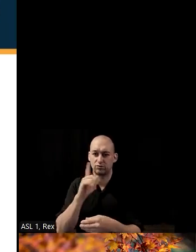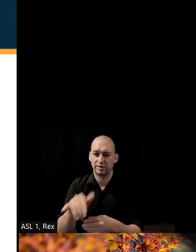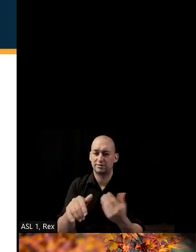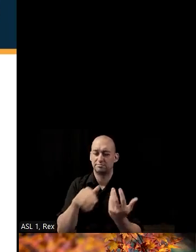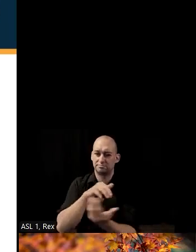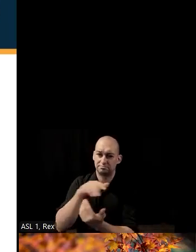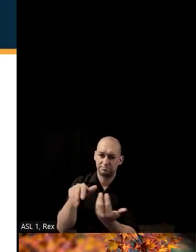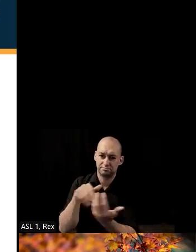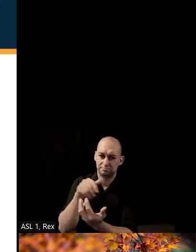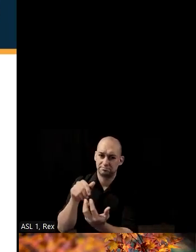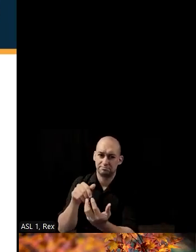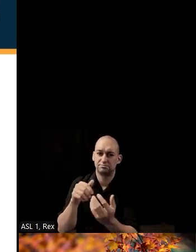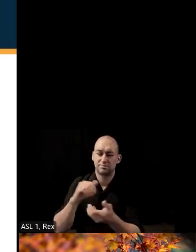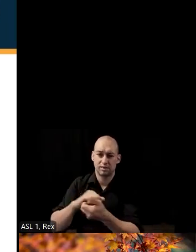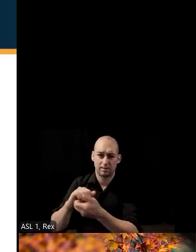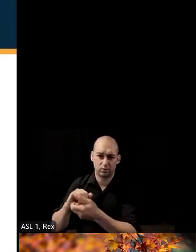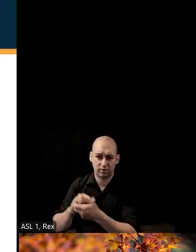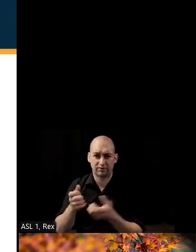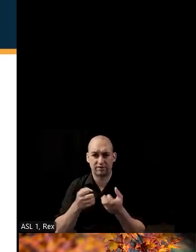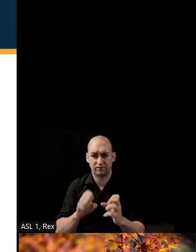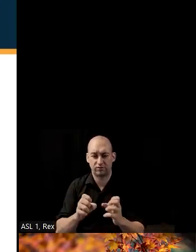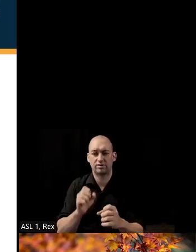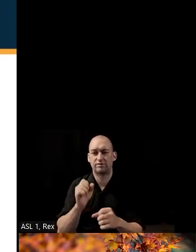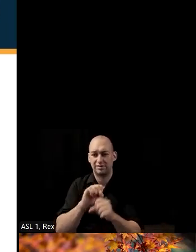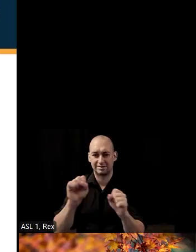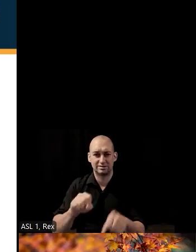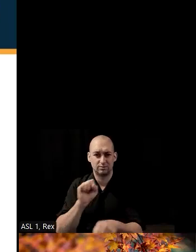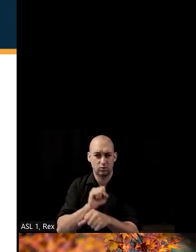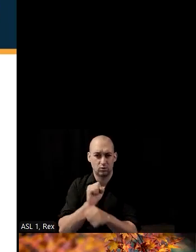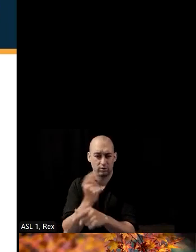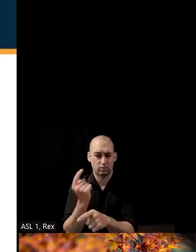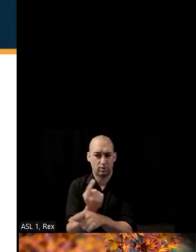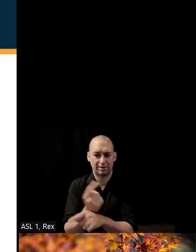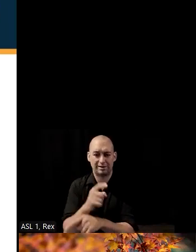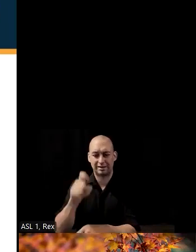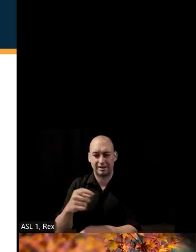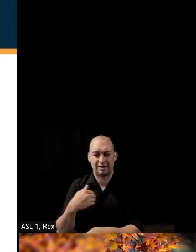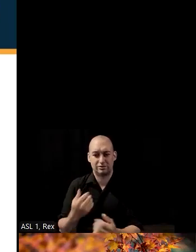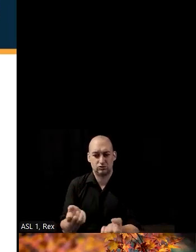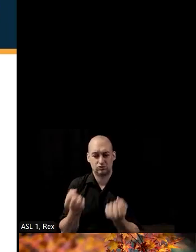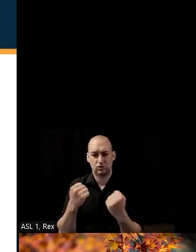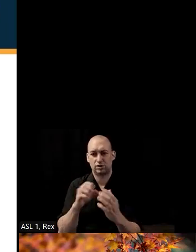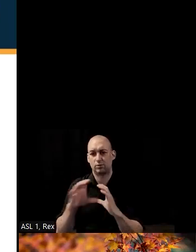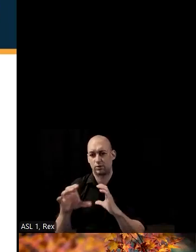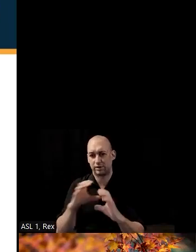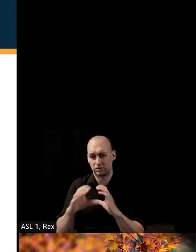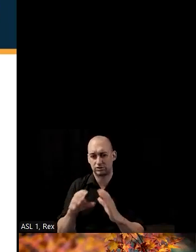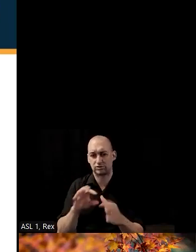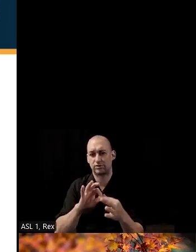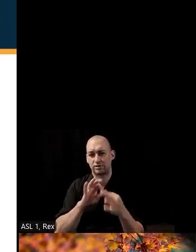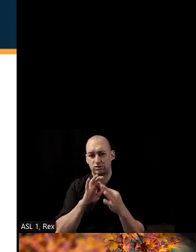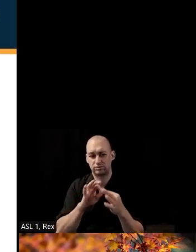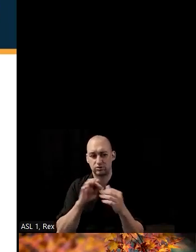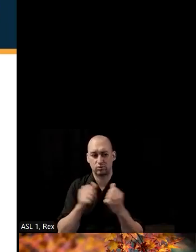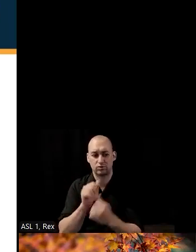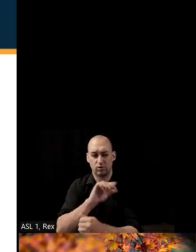effort. And for this system to really work properly, there has to be strong communication and relationships among all three of